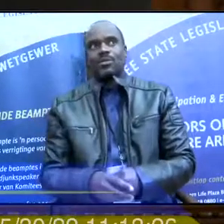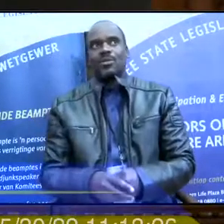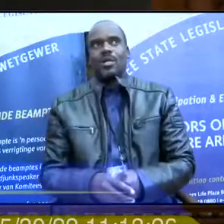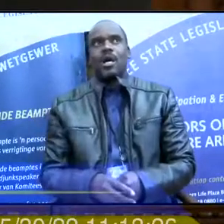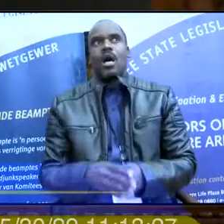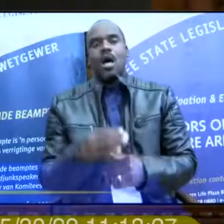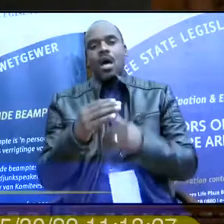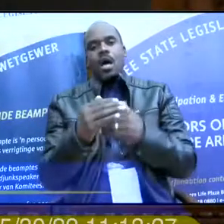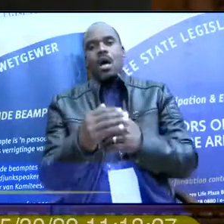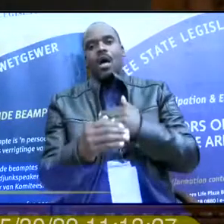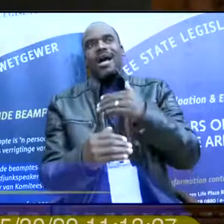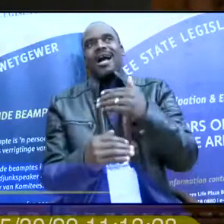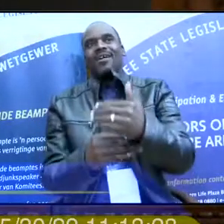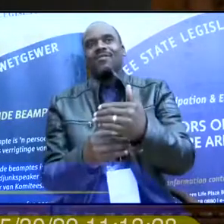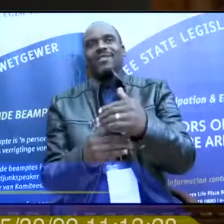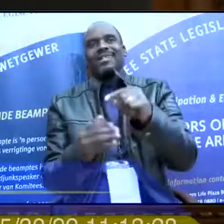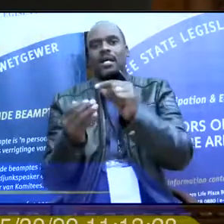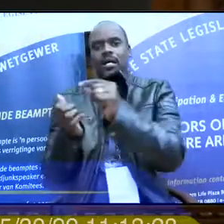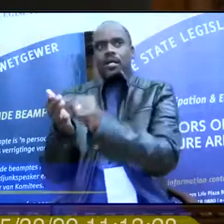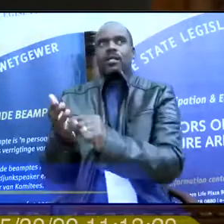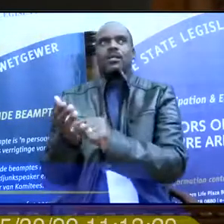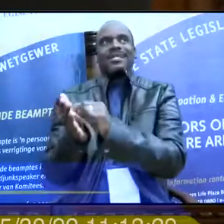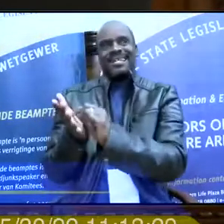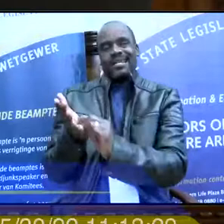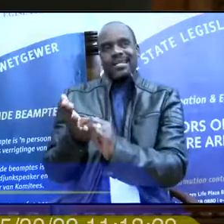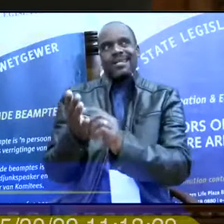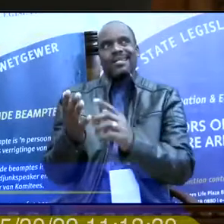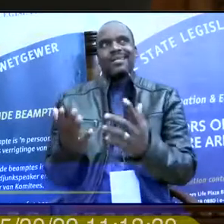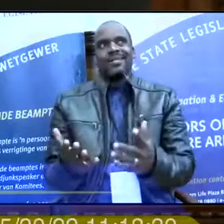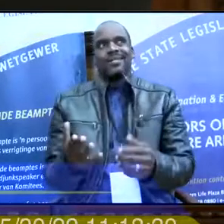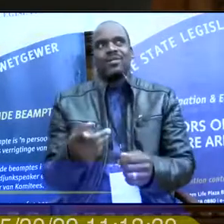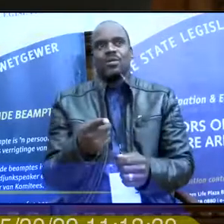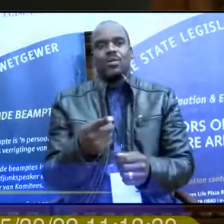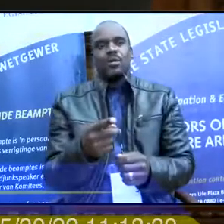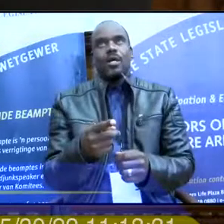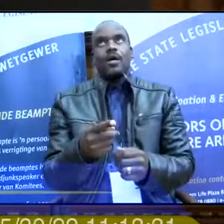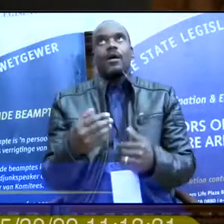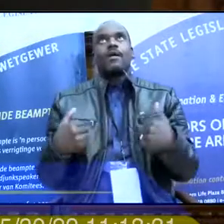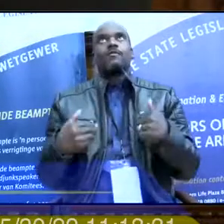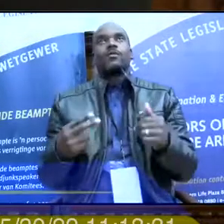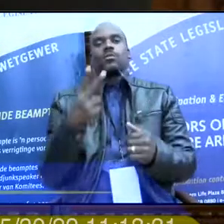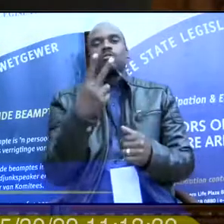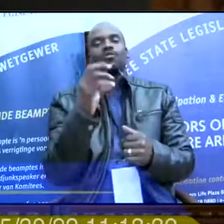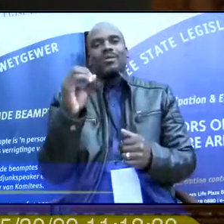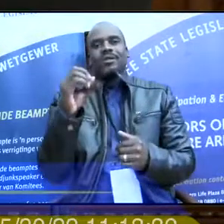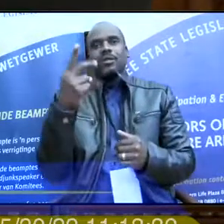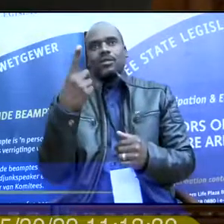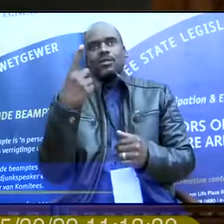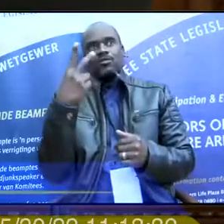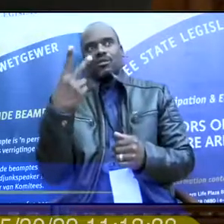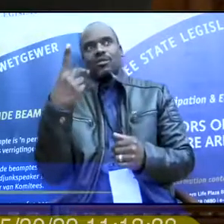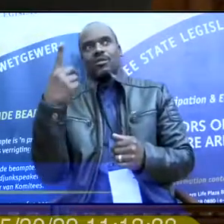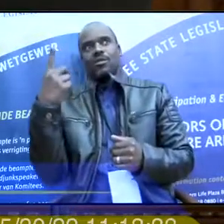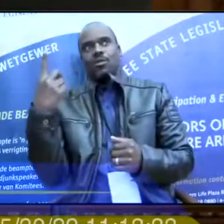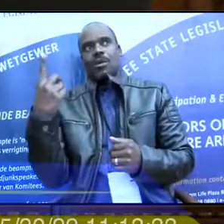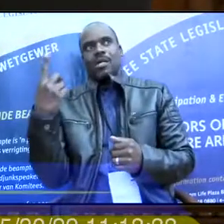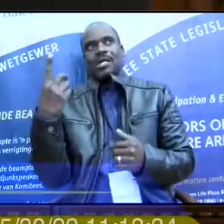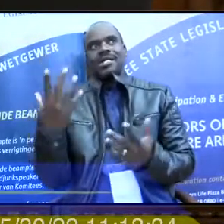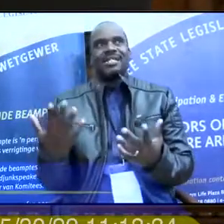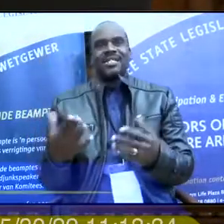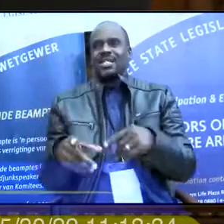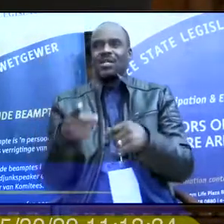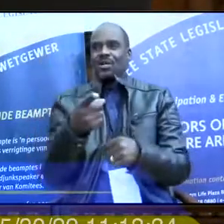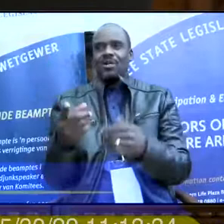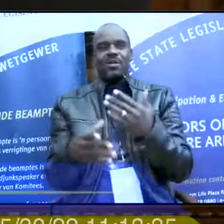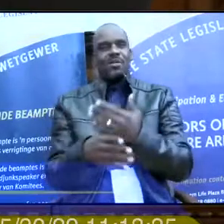after of course inflation averaged 4.5 percent in 21 and of course with those rising oil fuel